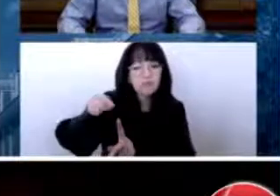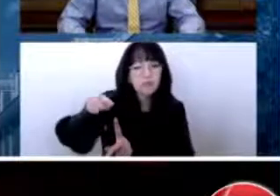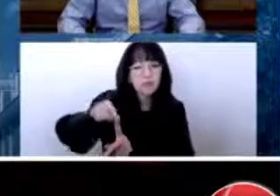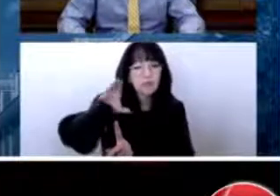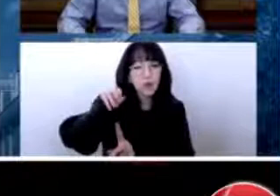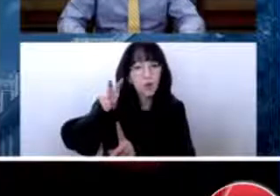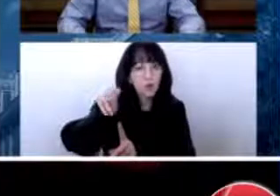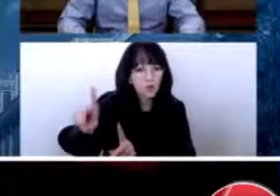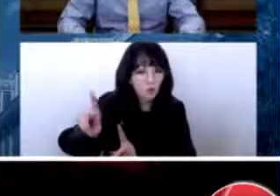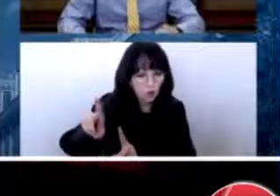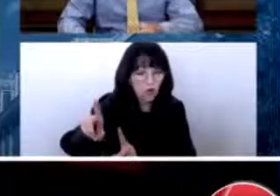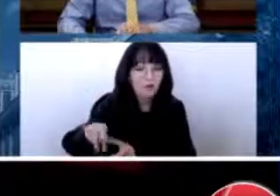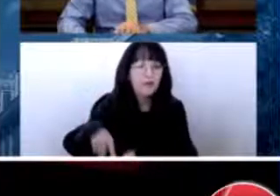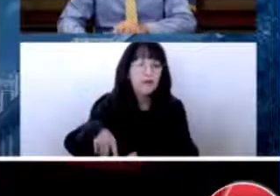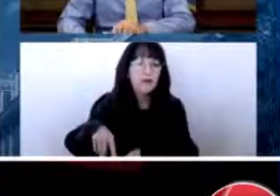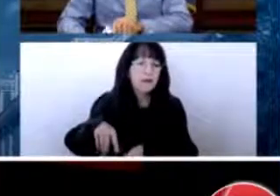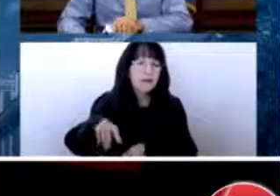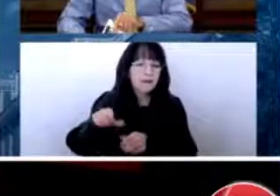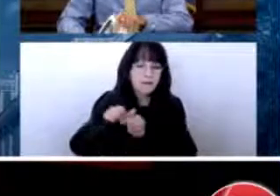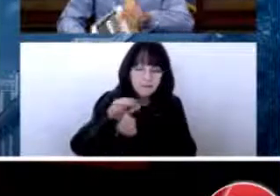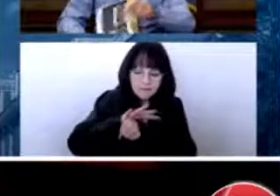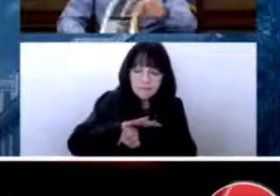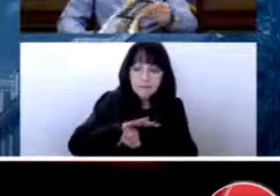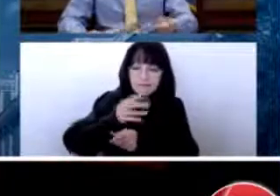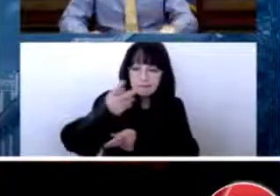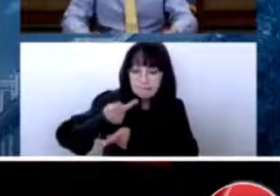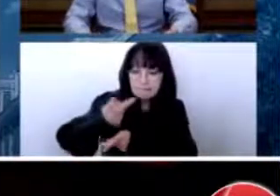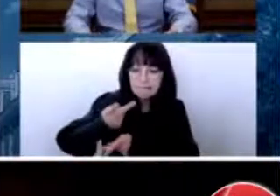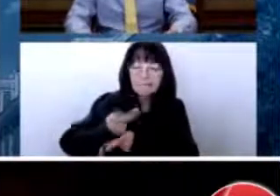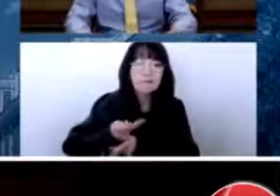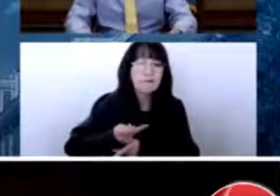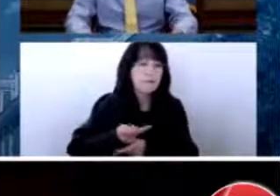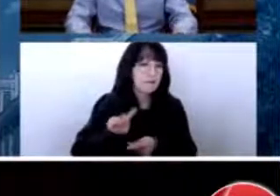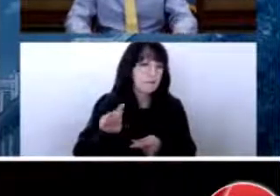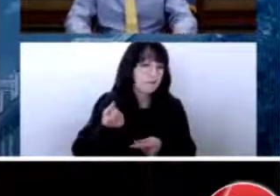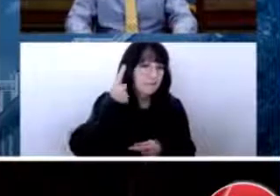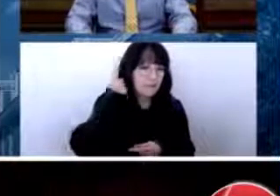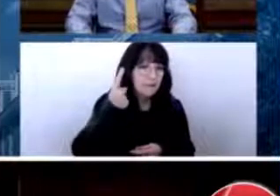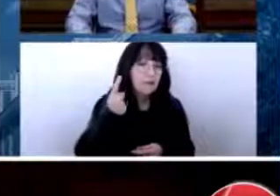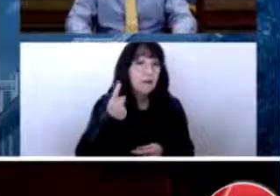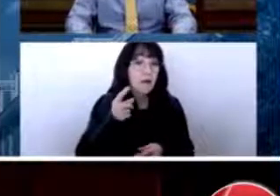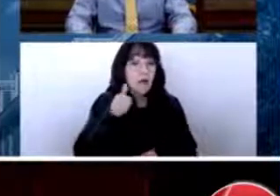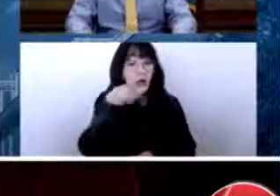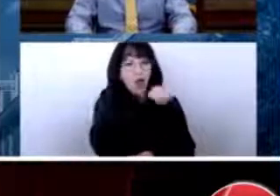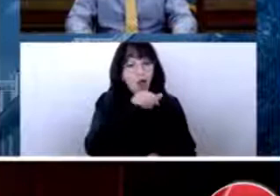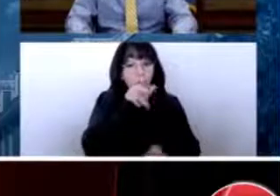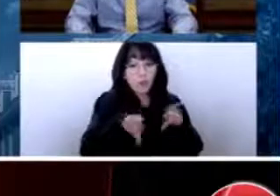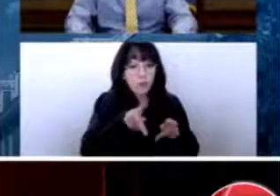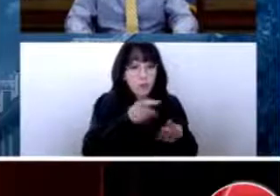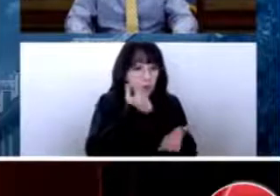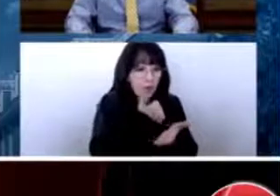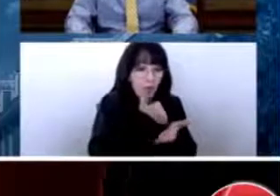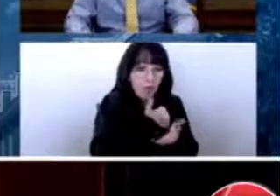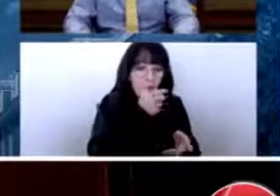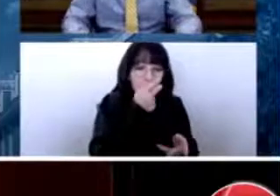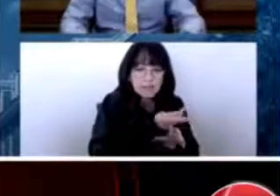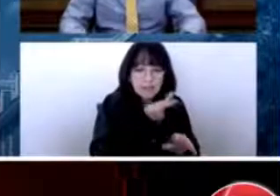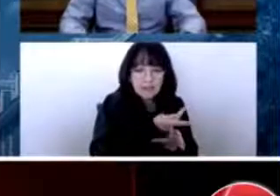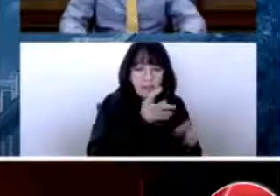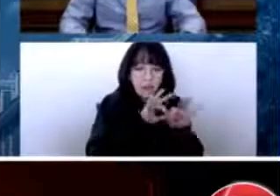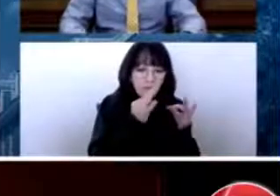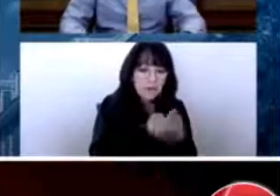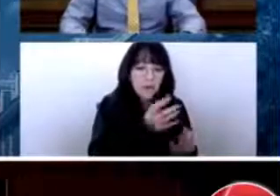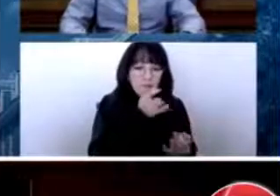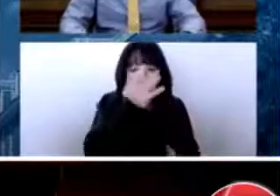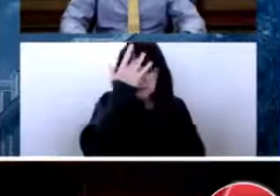own health and wellness. And so we need every Delawarean to be mindful and respectful of the challenges